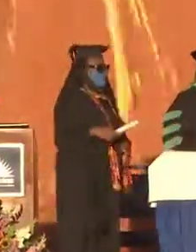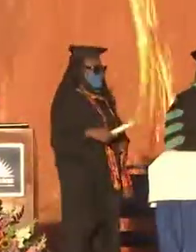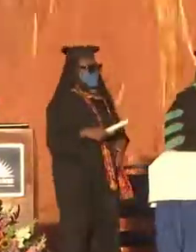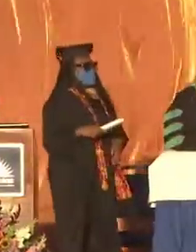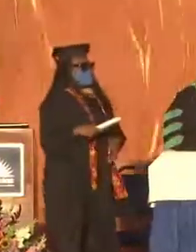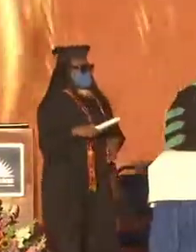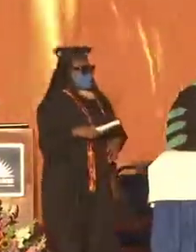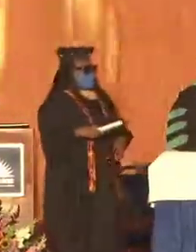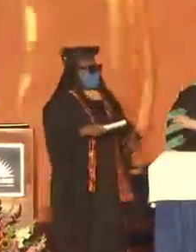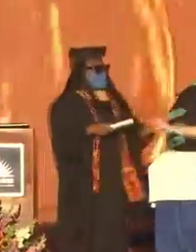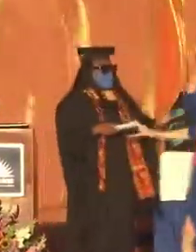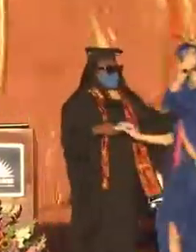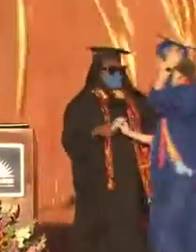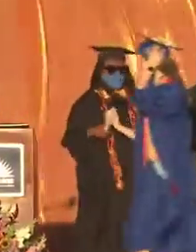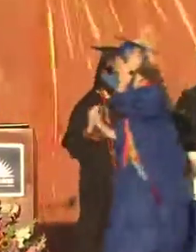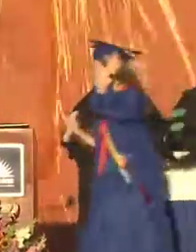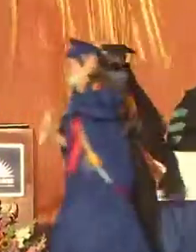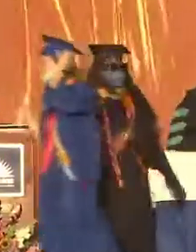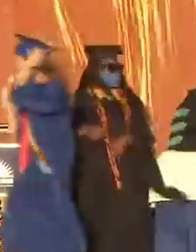honors.